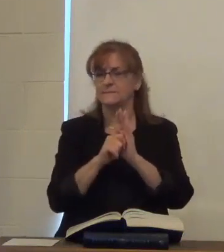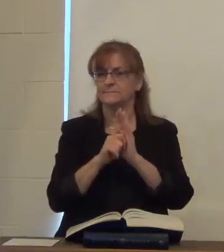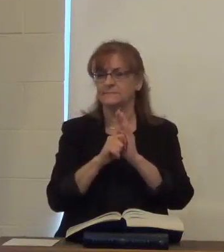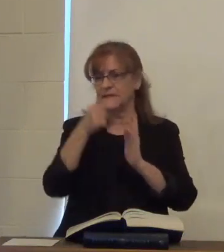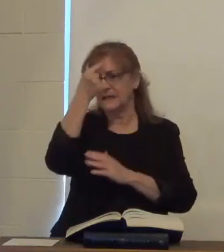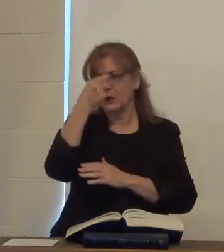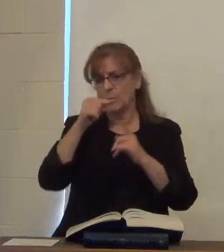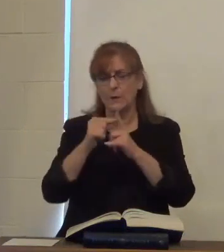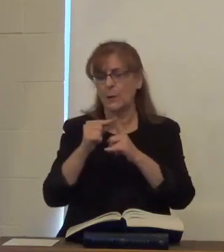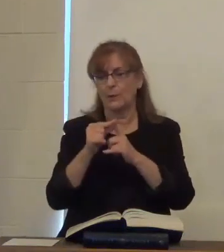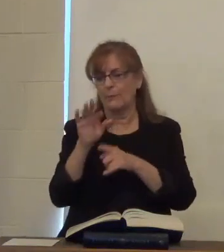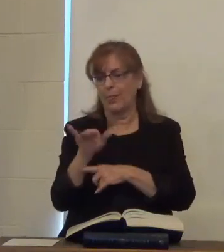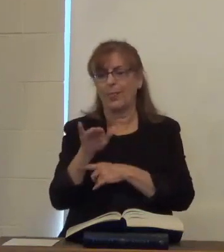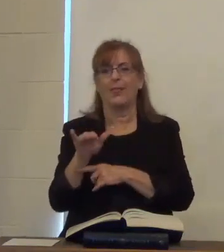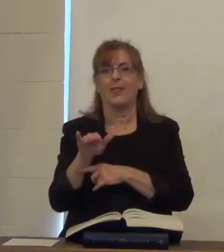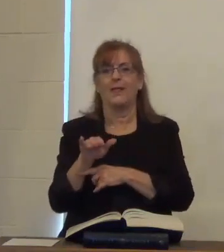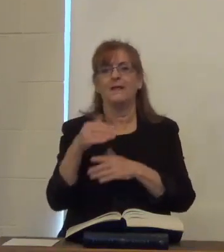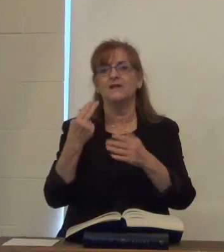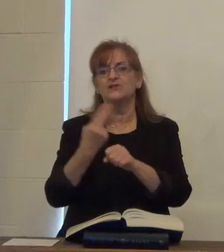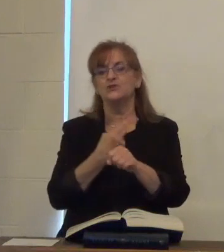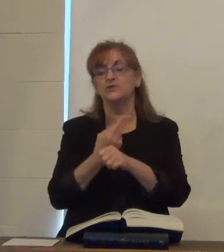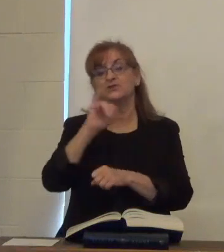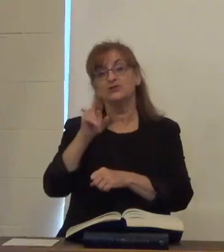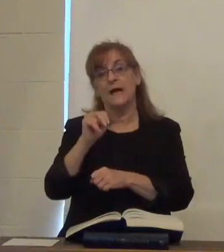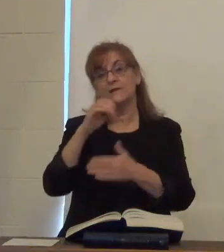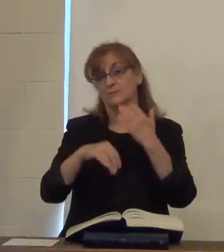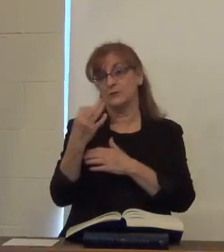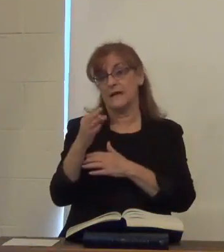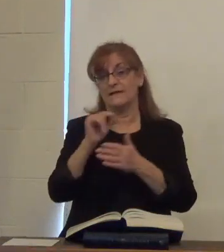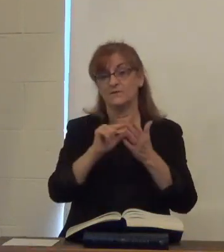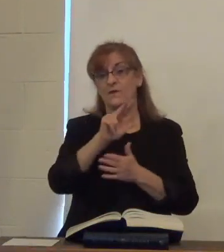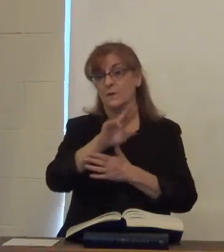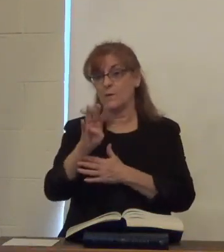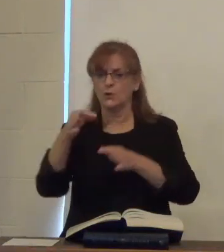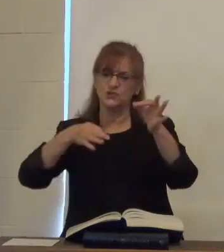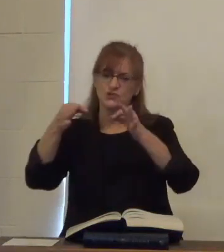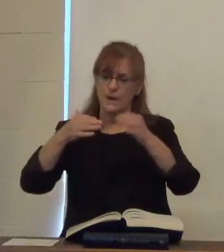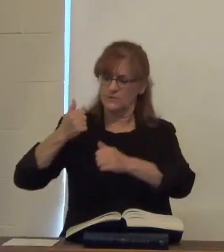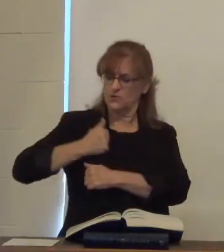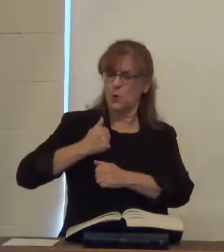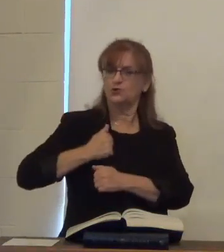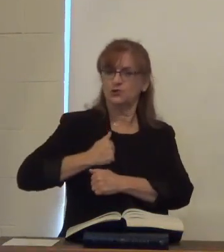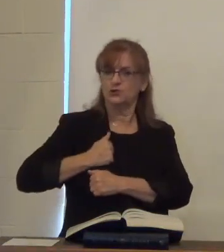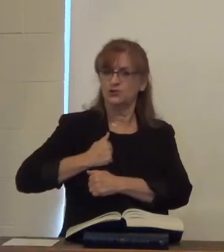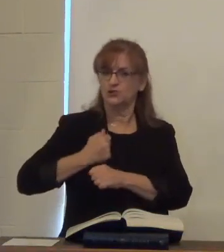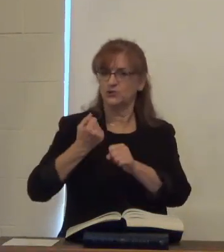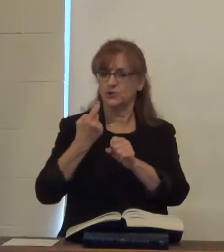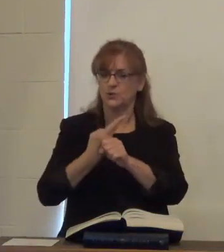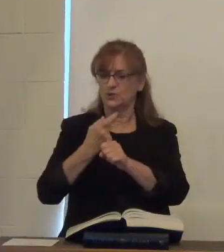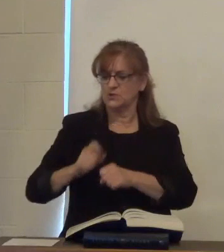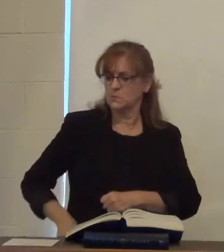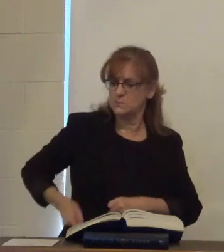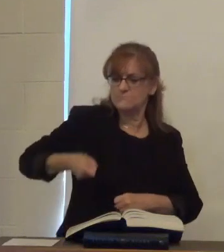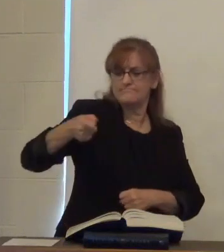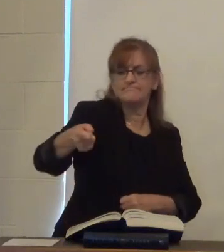half of that word, is used in John 19:34 to describe the soldiers who took a spear and pierced the